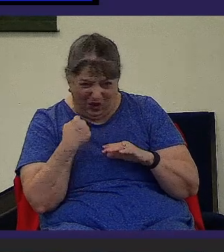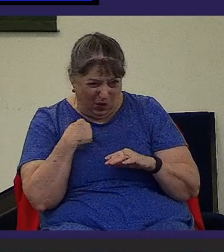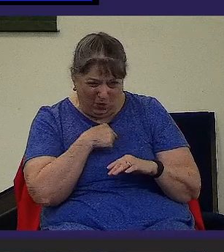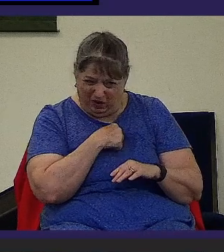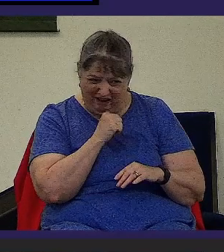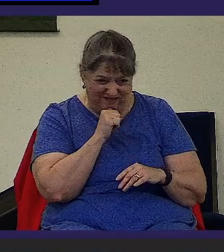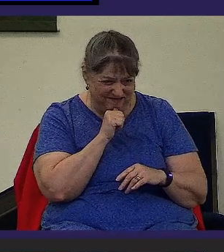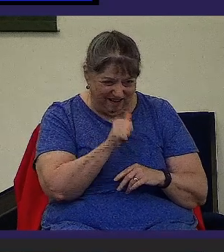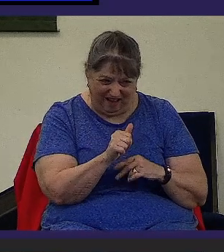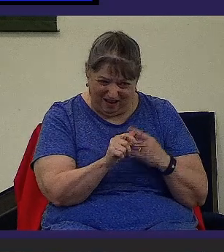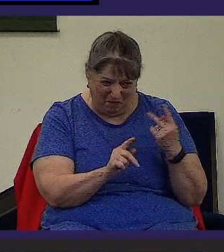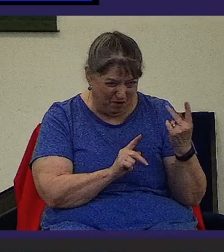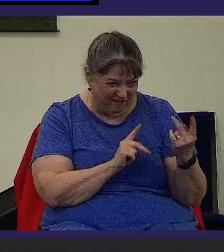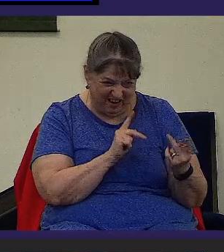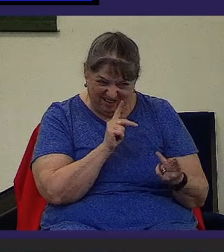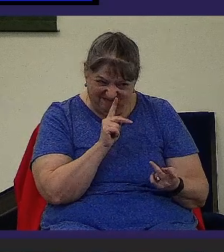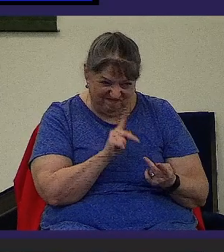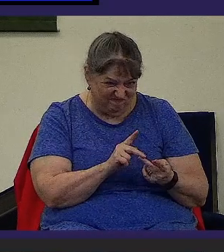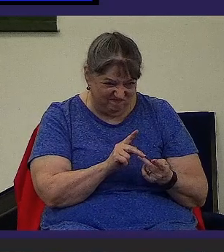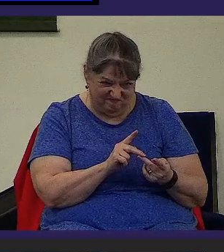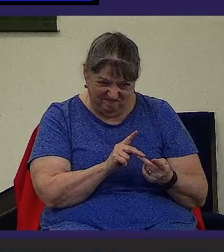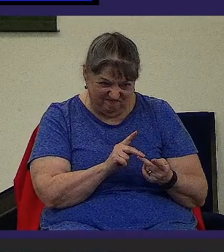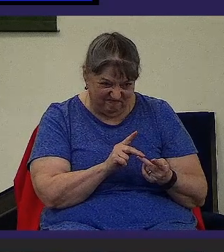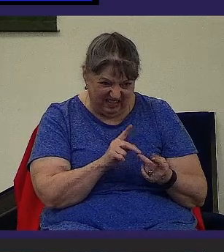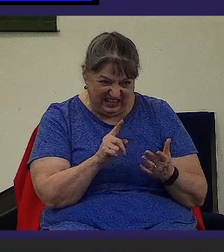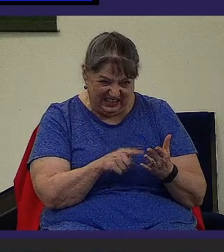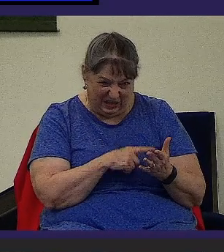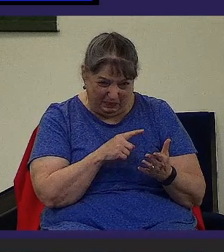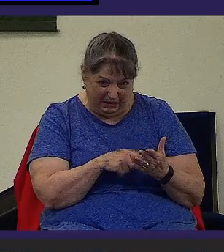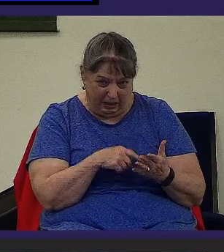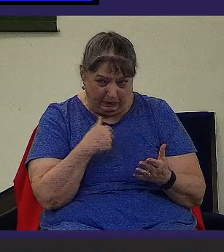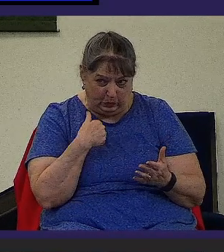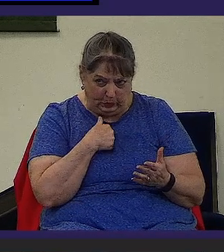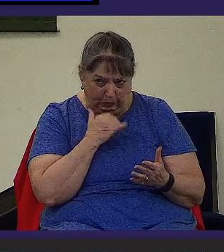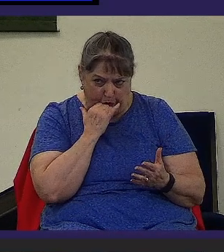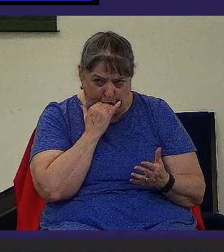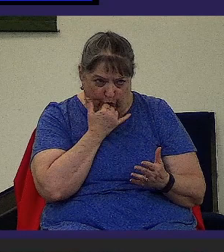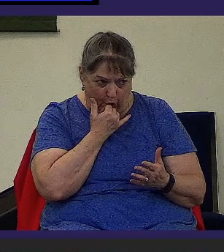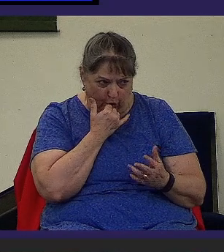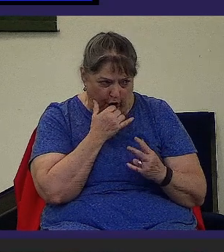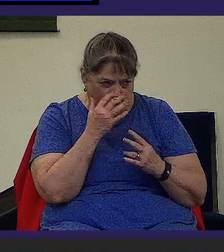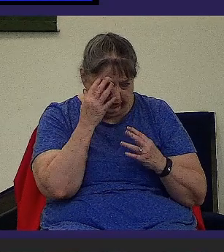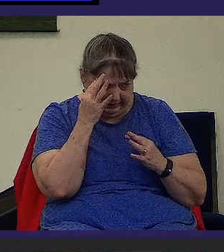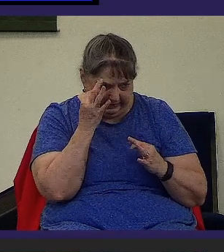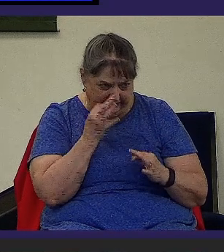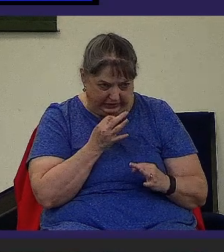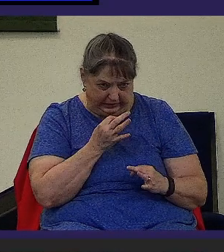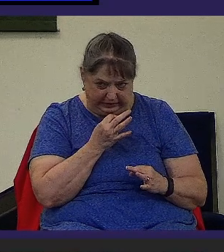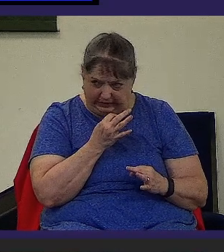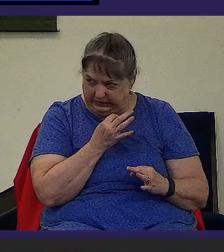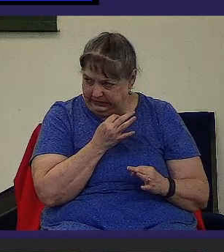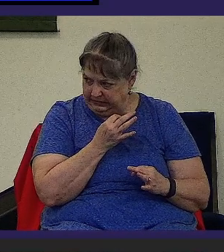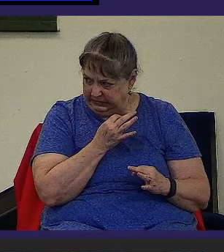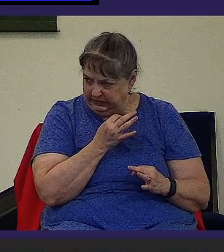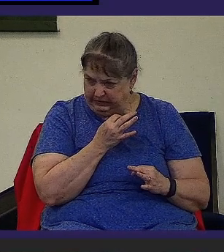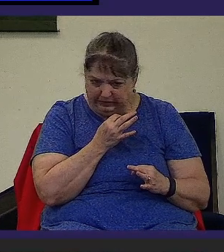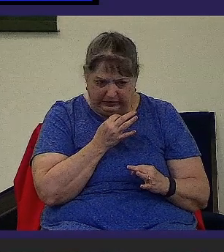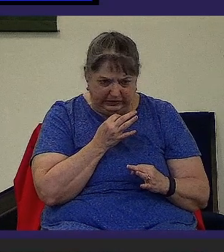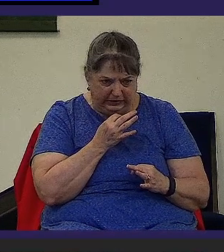sometimes we we make ill choices choices that can come back and haunt us